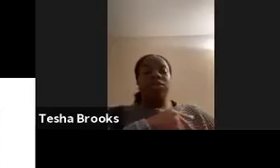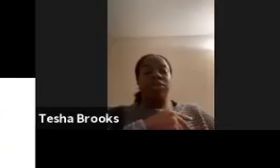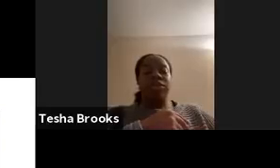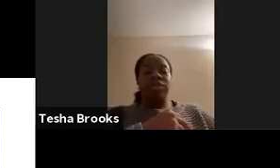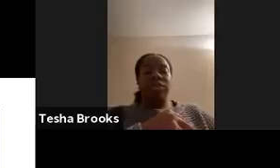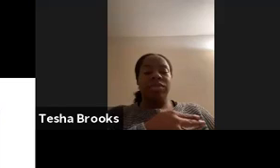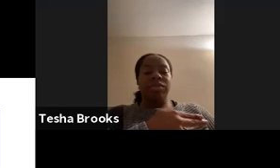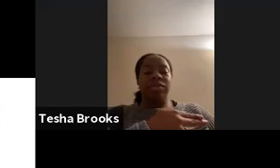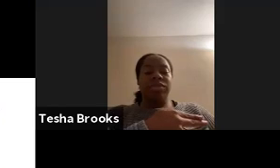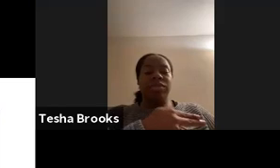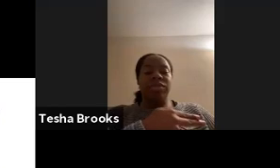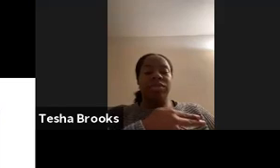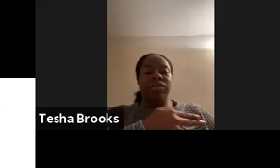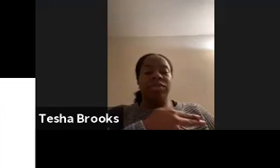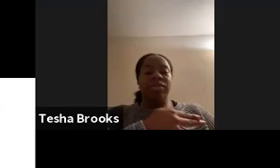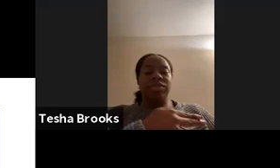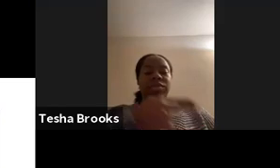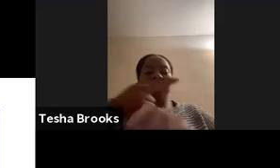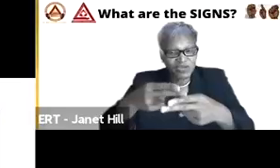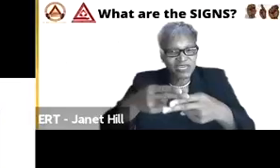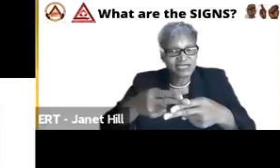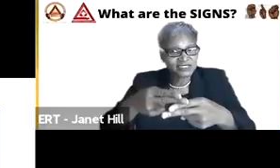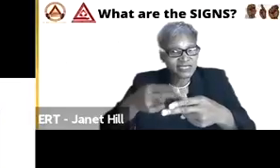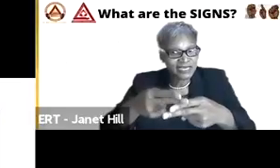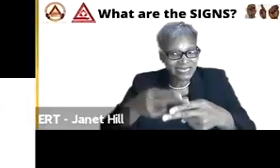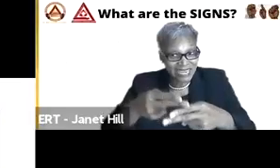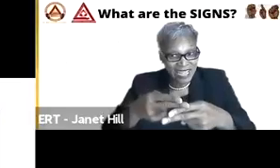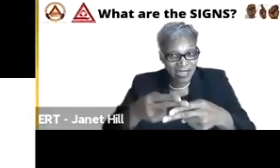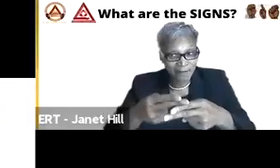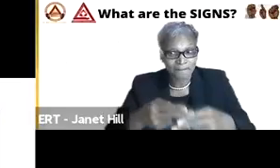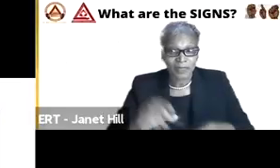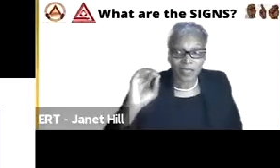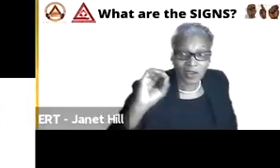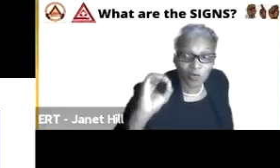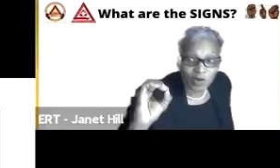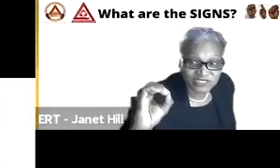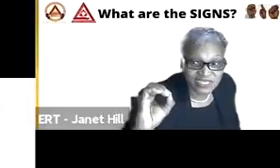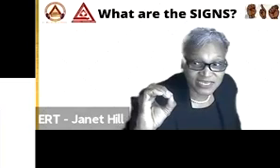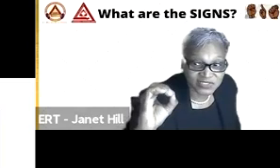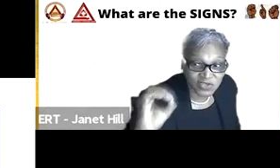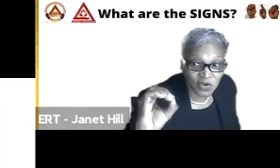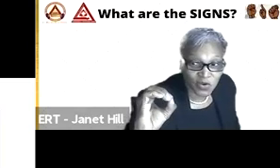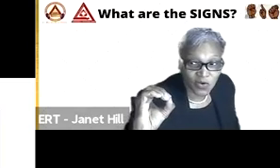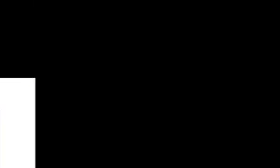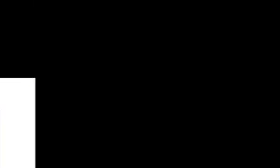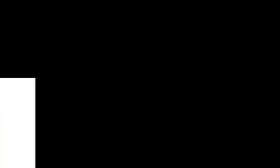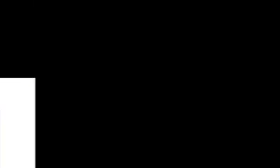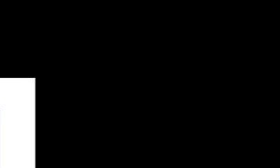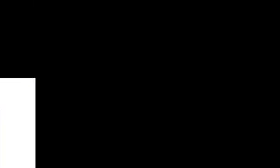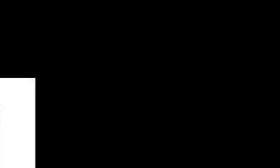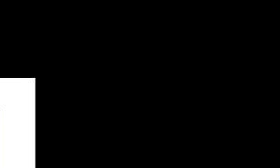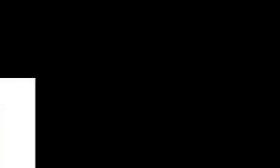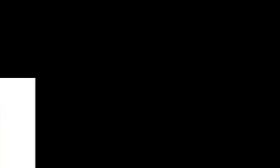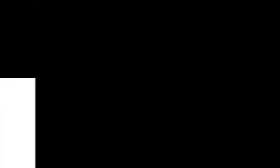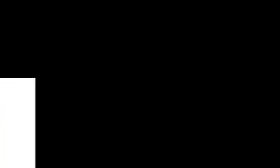hospital. All right. And H on top of H right here is name. What is this?